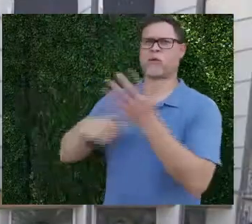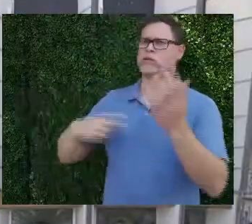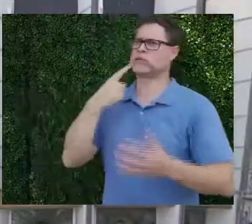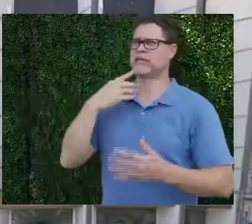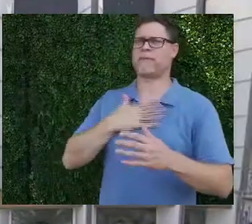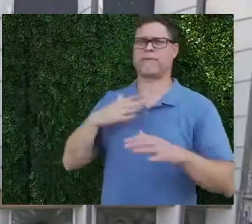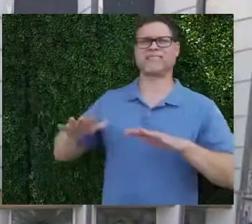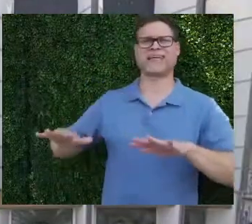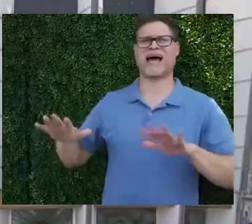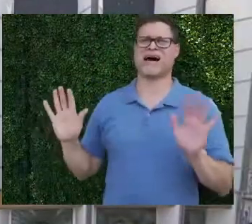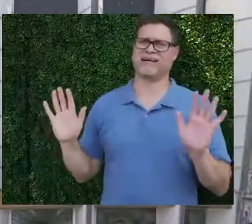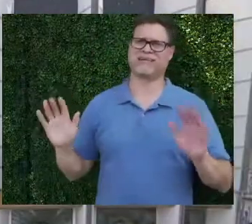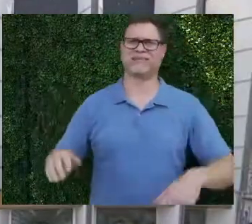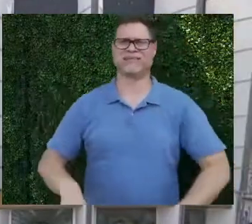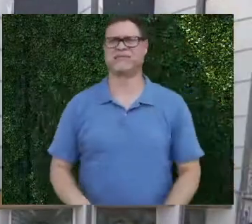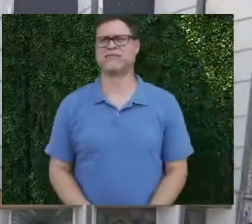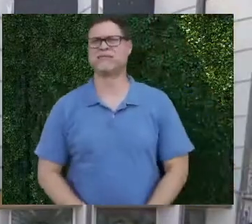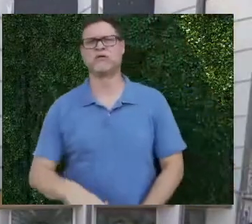right. Okay, let's see.